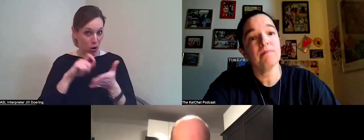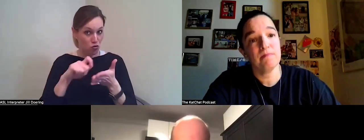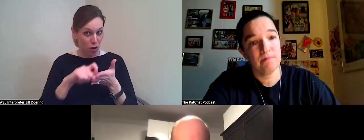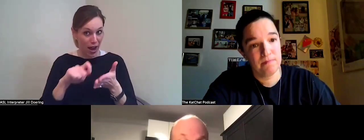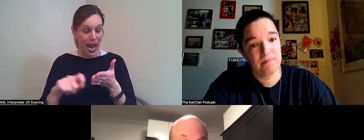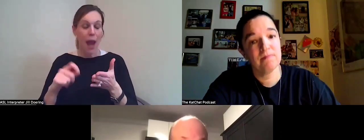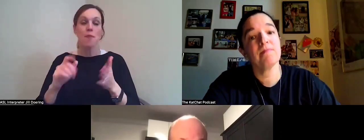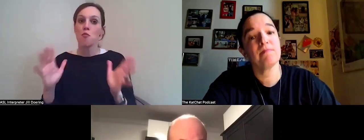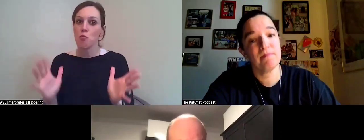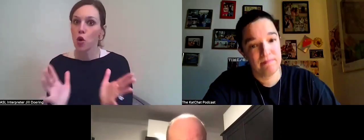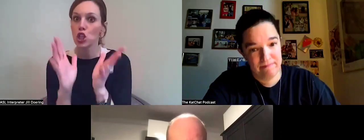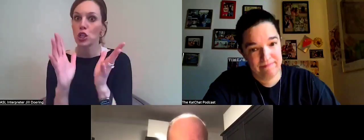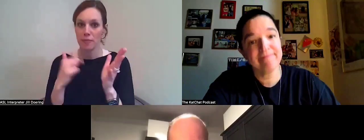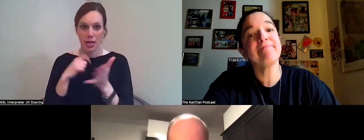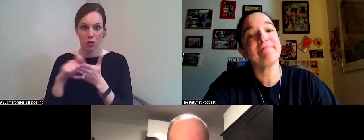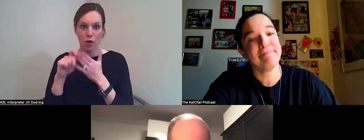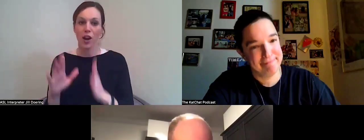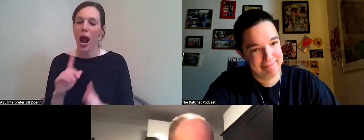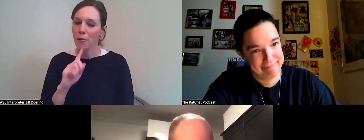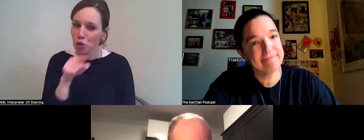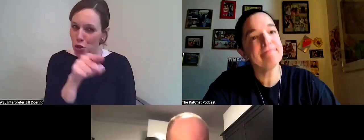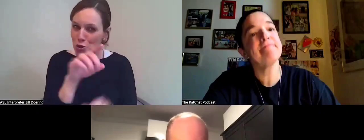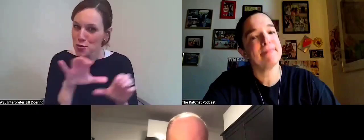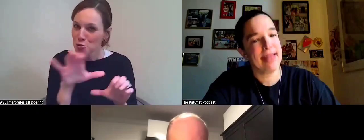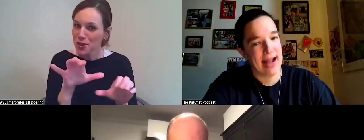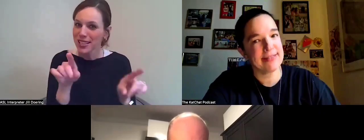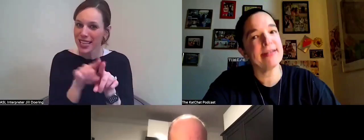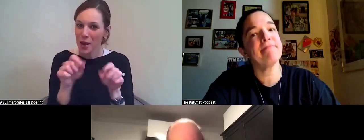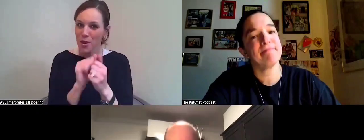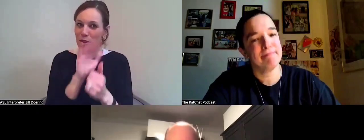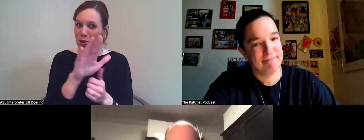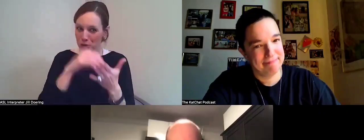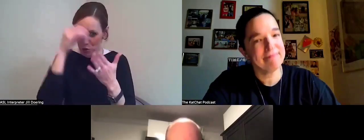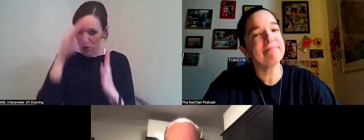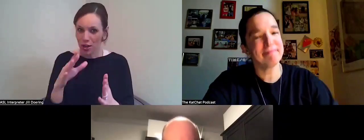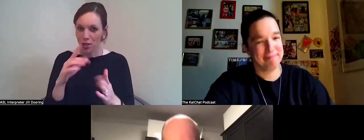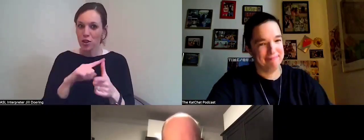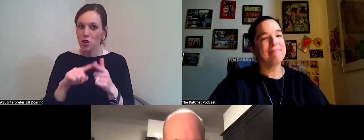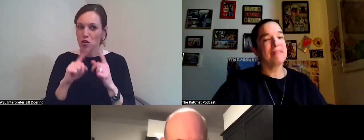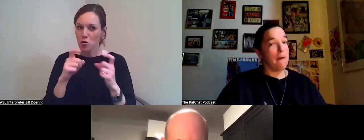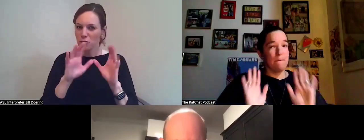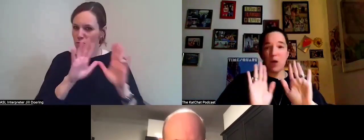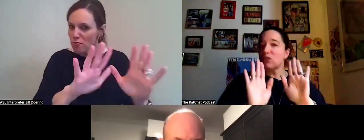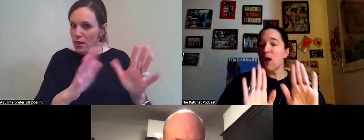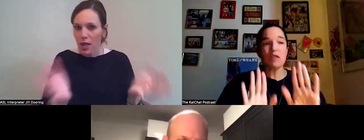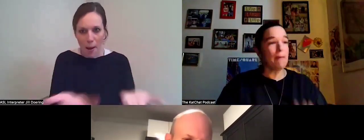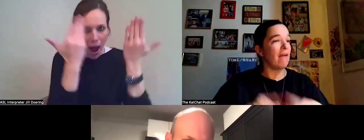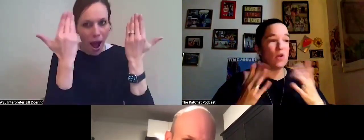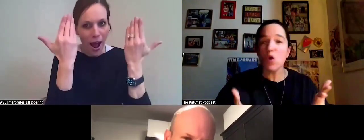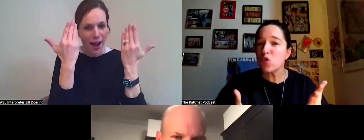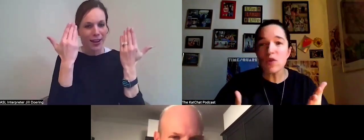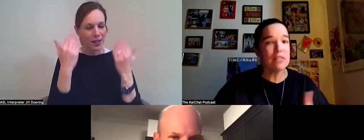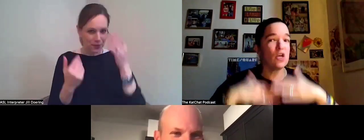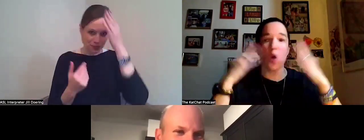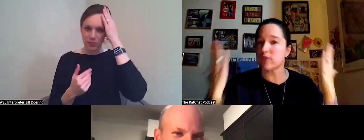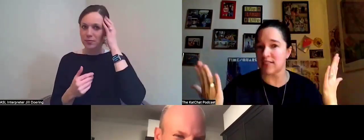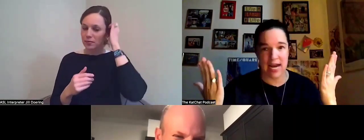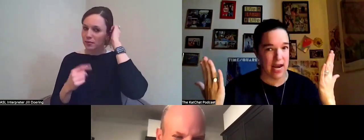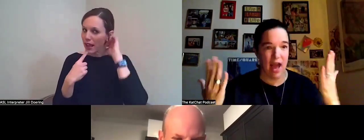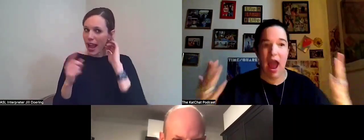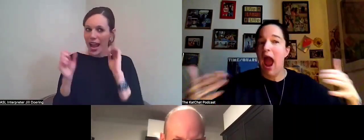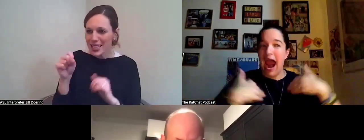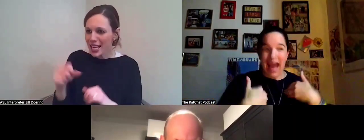And I'm sure you do the same with your students. You give them a big push. I'm But sure you have man, if you don't do favorites. this, you